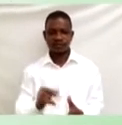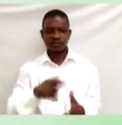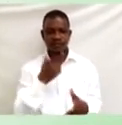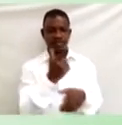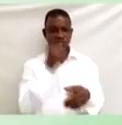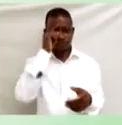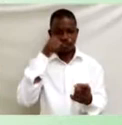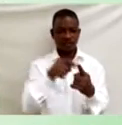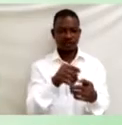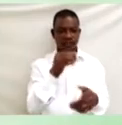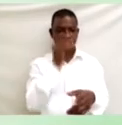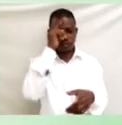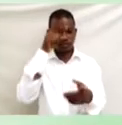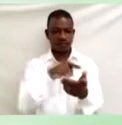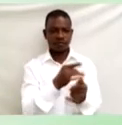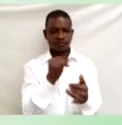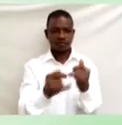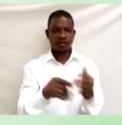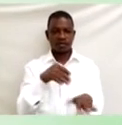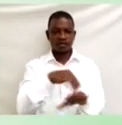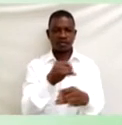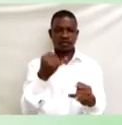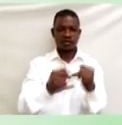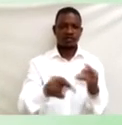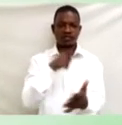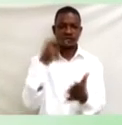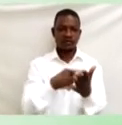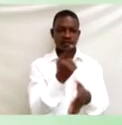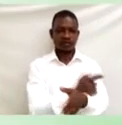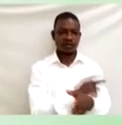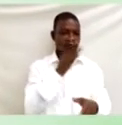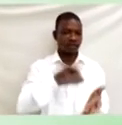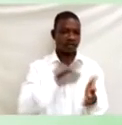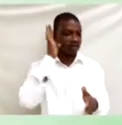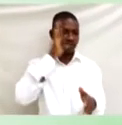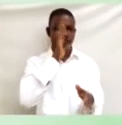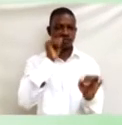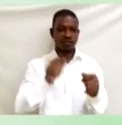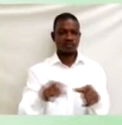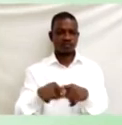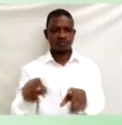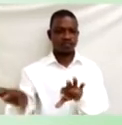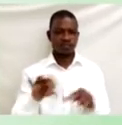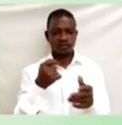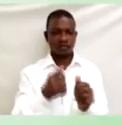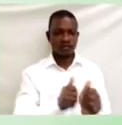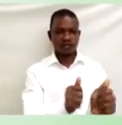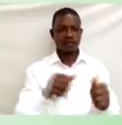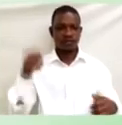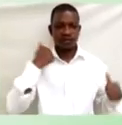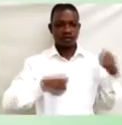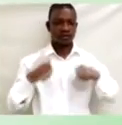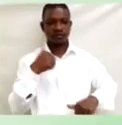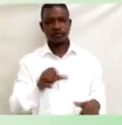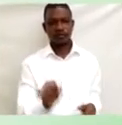Now, the lesson objectives. At the end of this lesson, learners will be able to do the